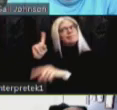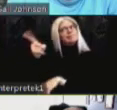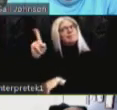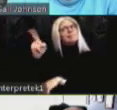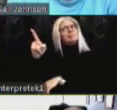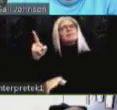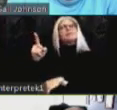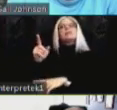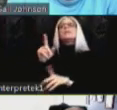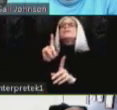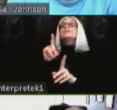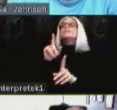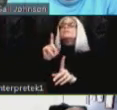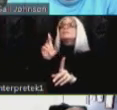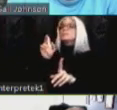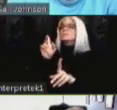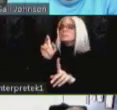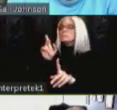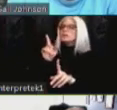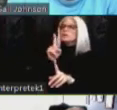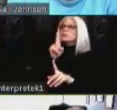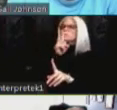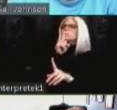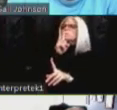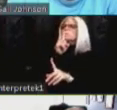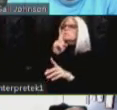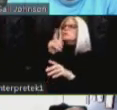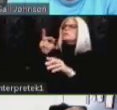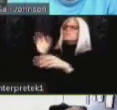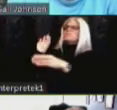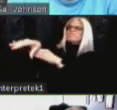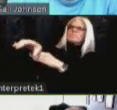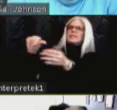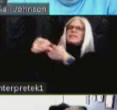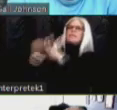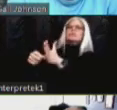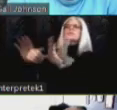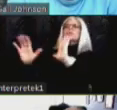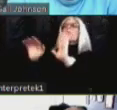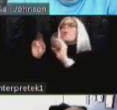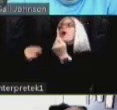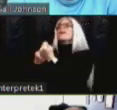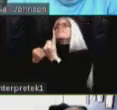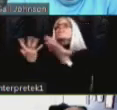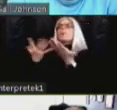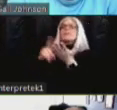increase the enforcement or the efficacy of what was trying to happen.